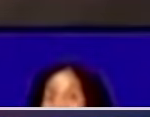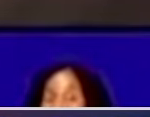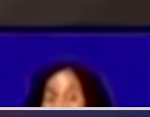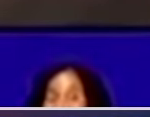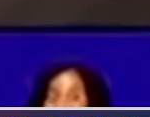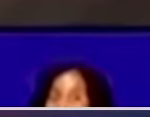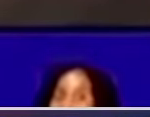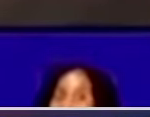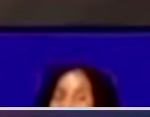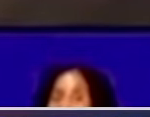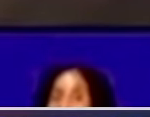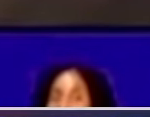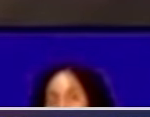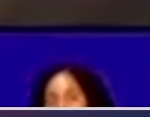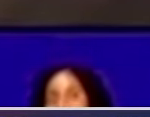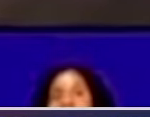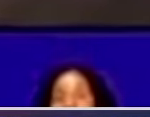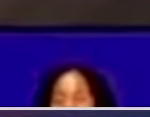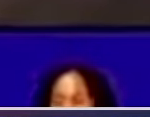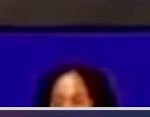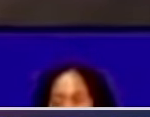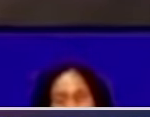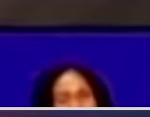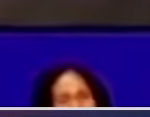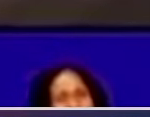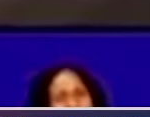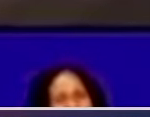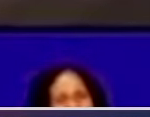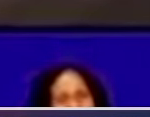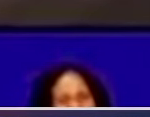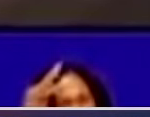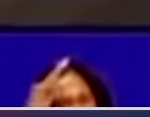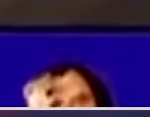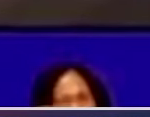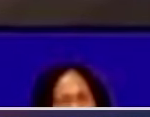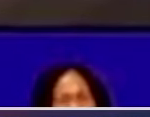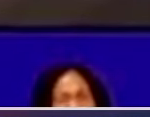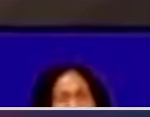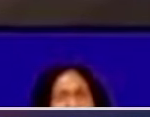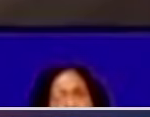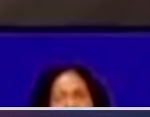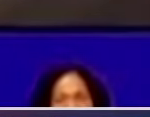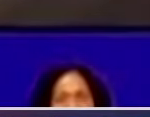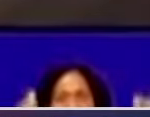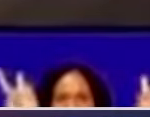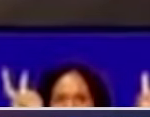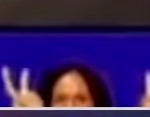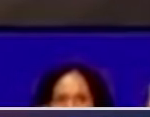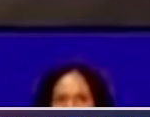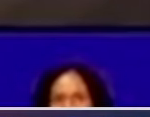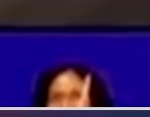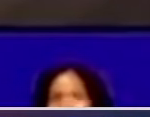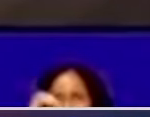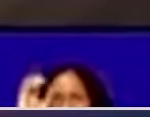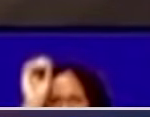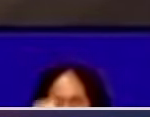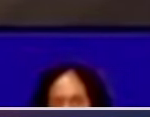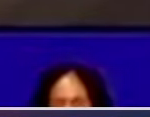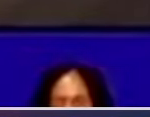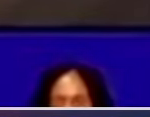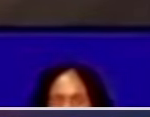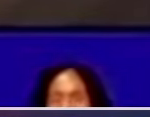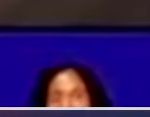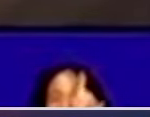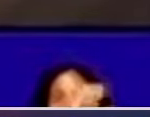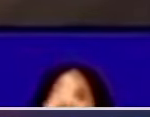Now you tell us that your government has given itself, and I quote, 100 days to finalize a social compact to grow